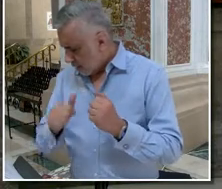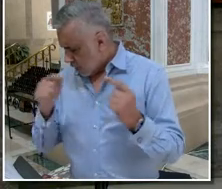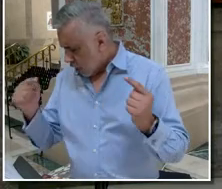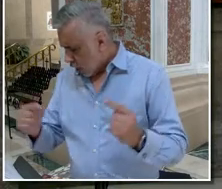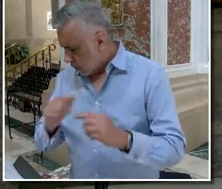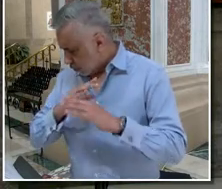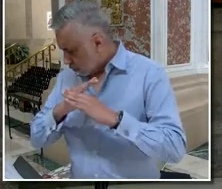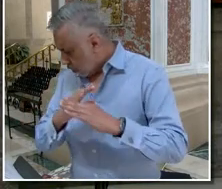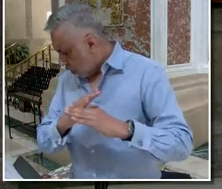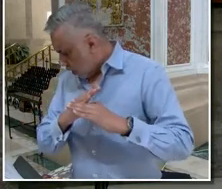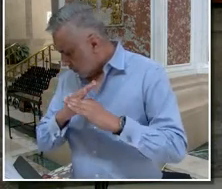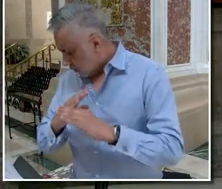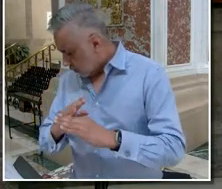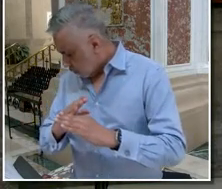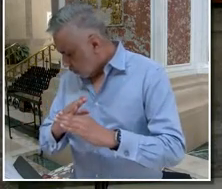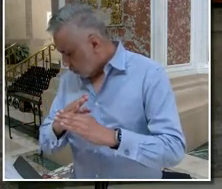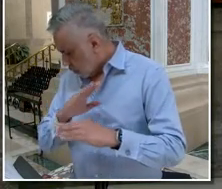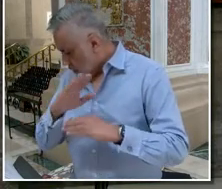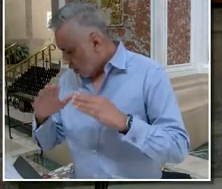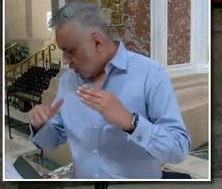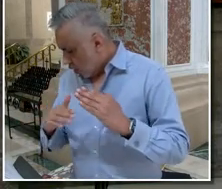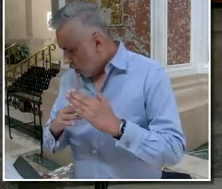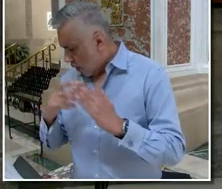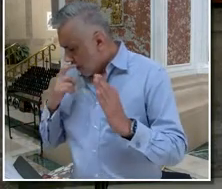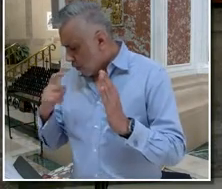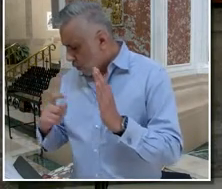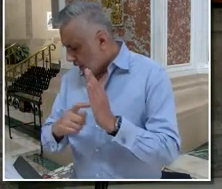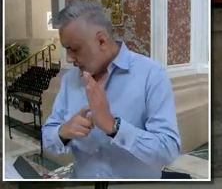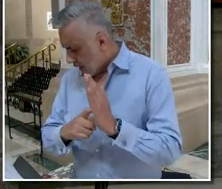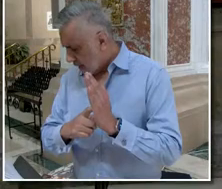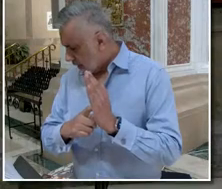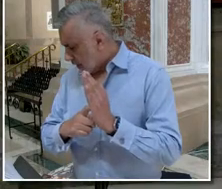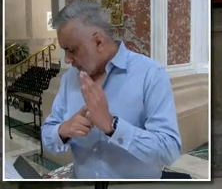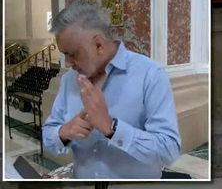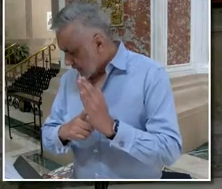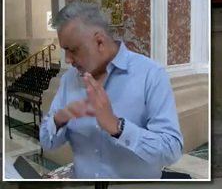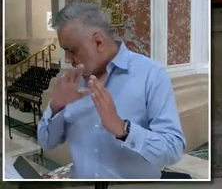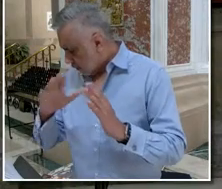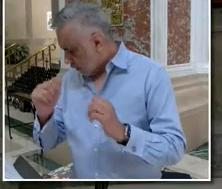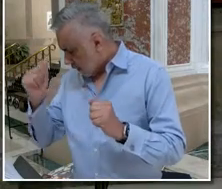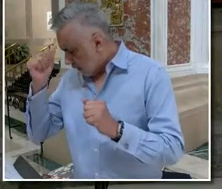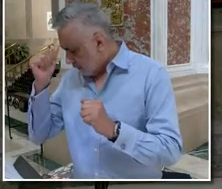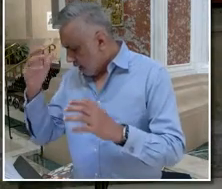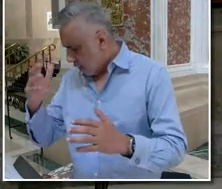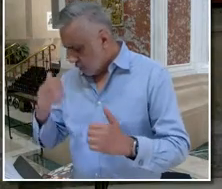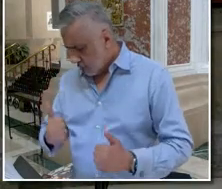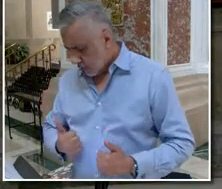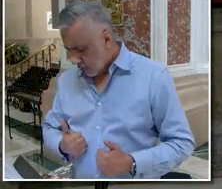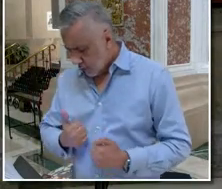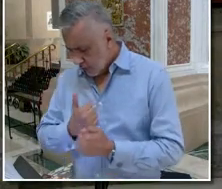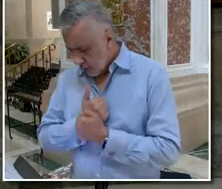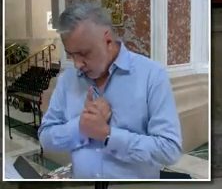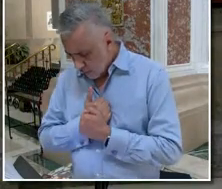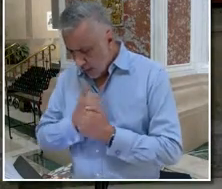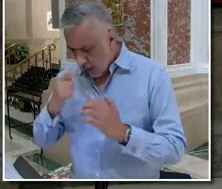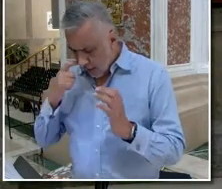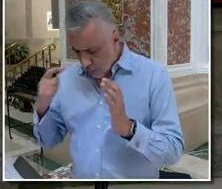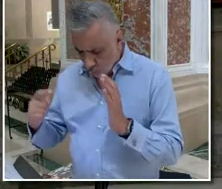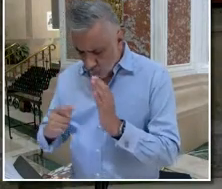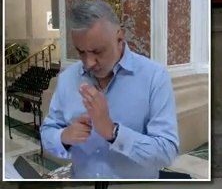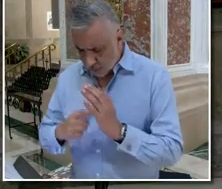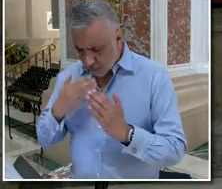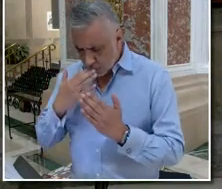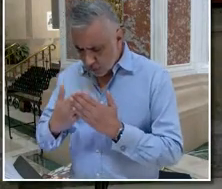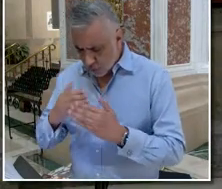harmful obstacle, all may recognize the signs of your fatherly love and the witness of the